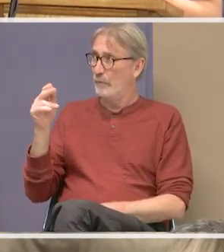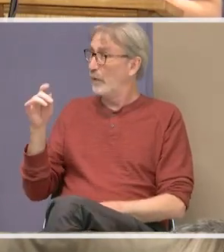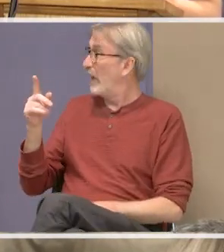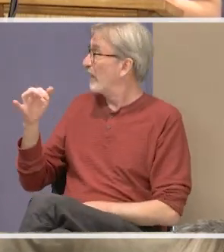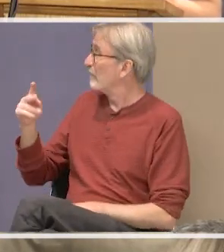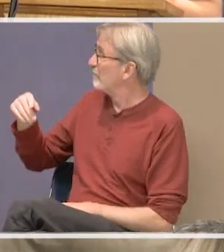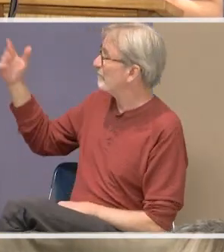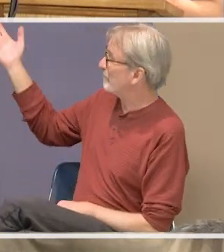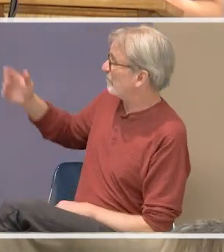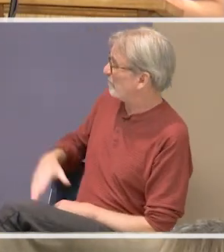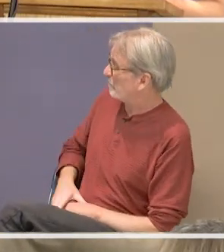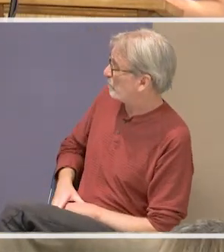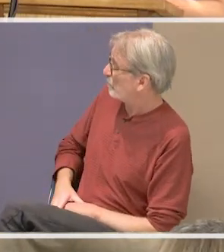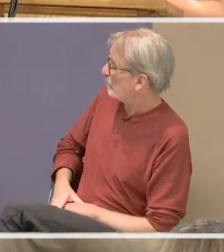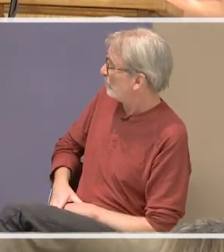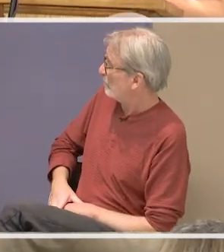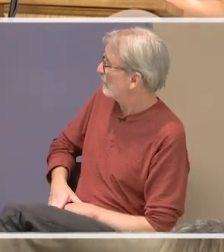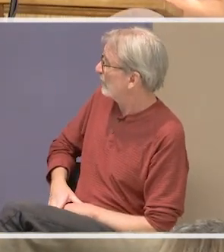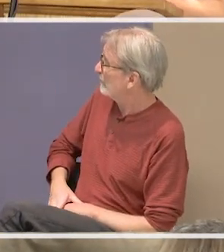copious pictures for you